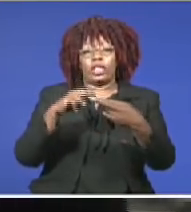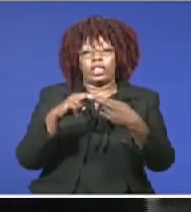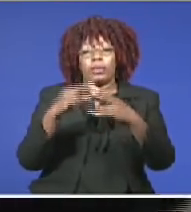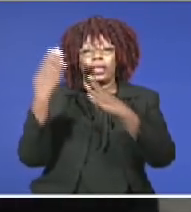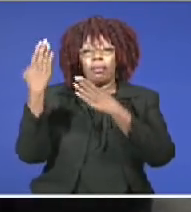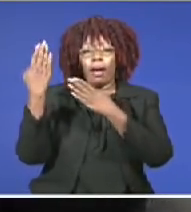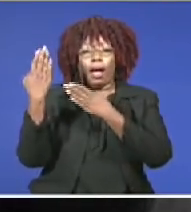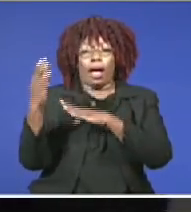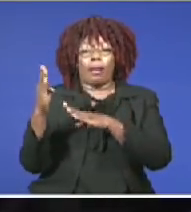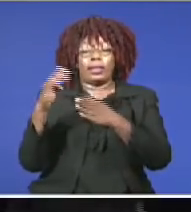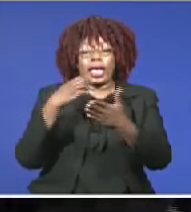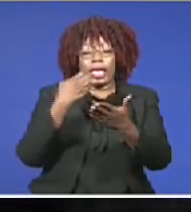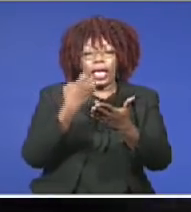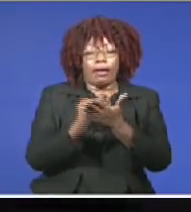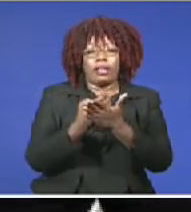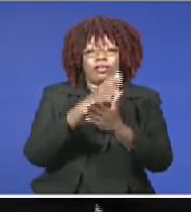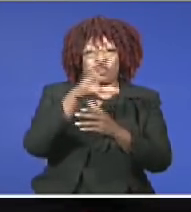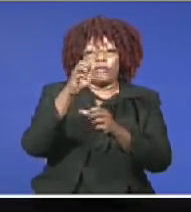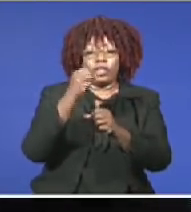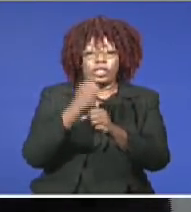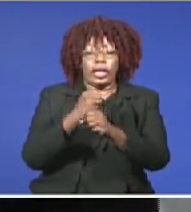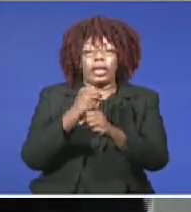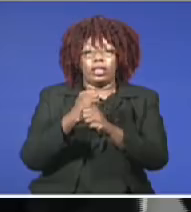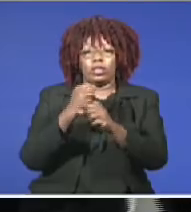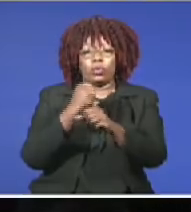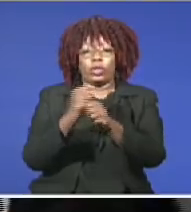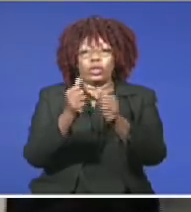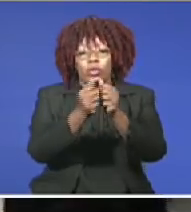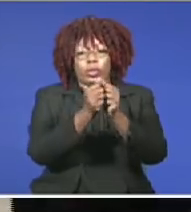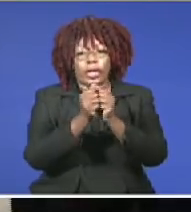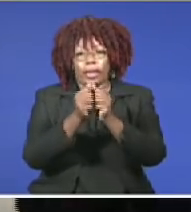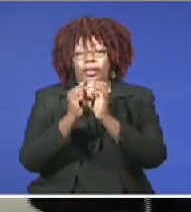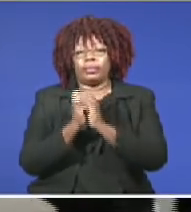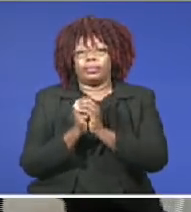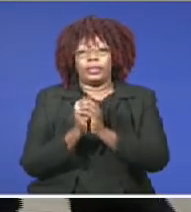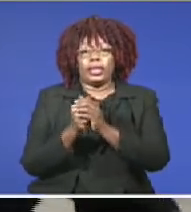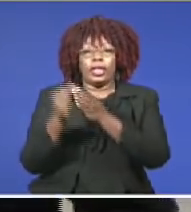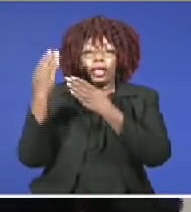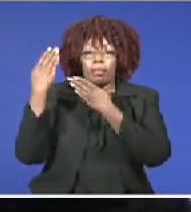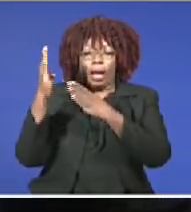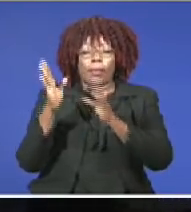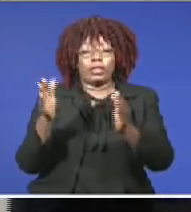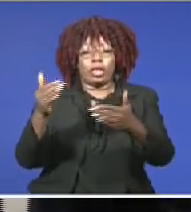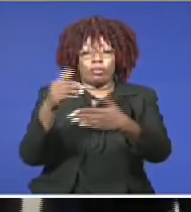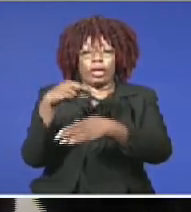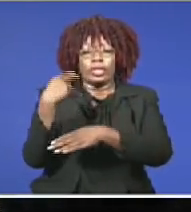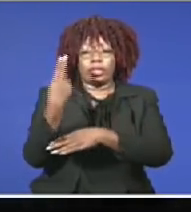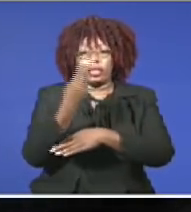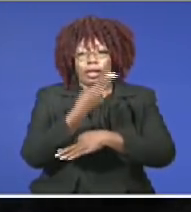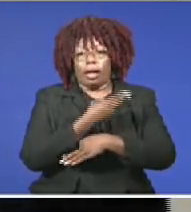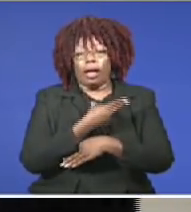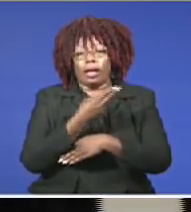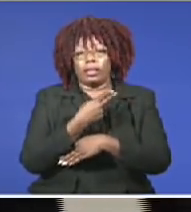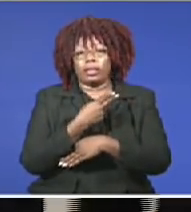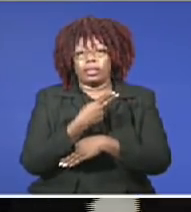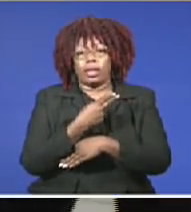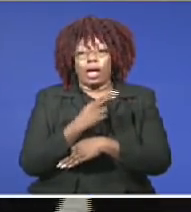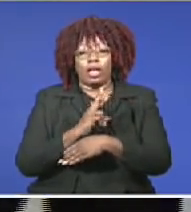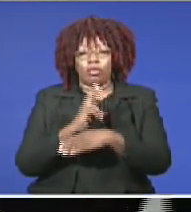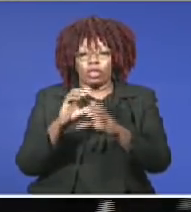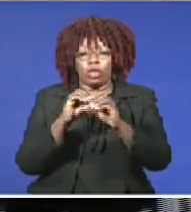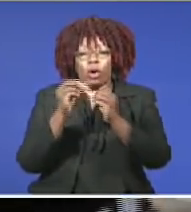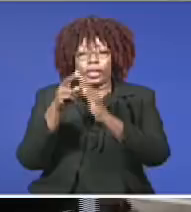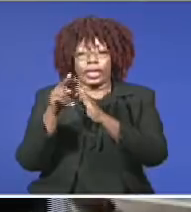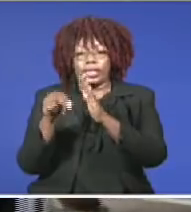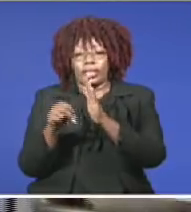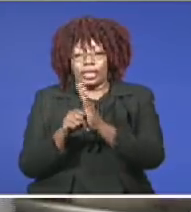Bahamas, as evidenced by years of collaboration. Bahamas, we feel, have really embraced us as the